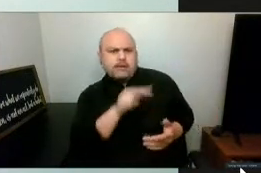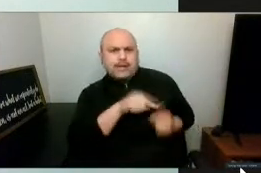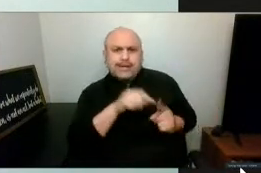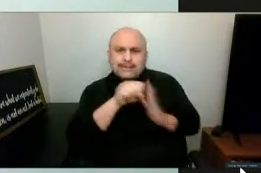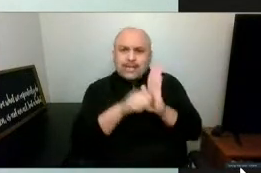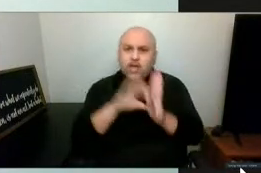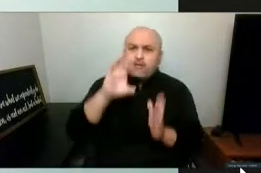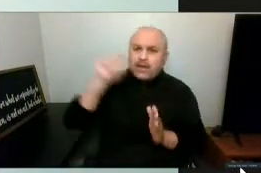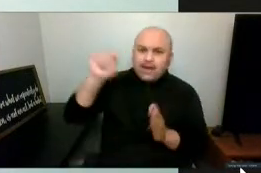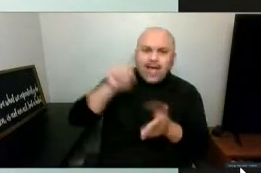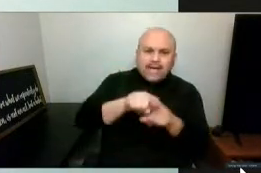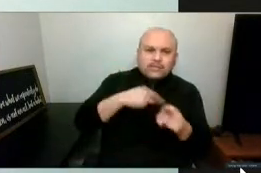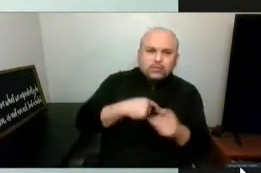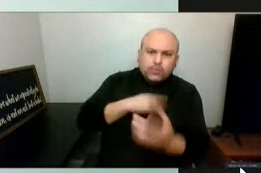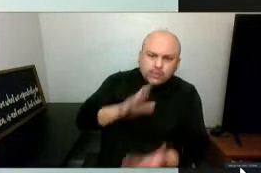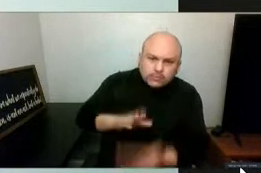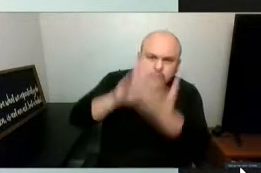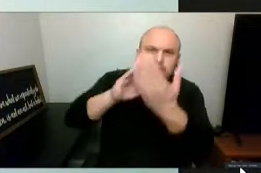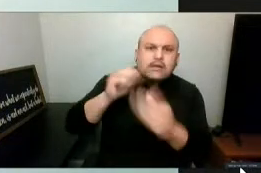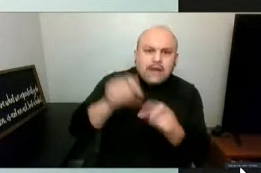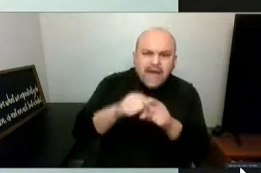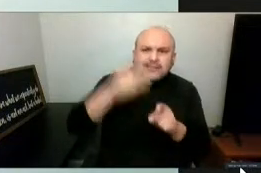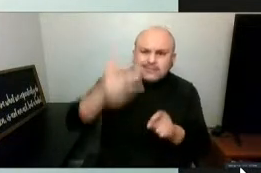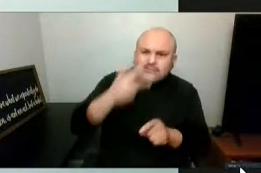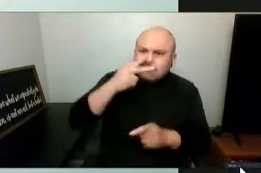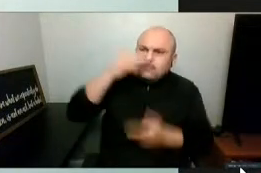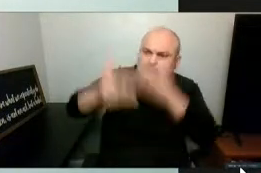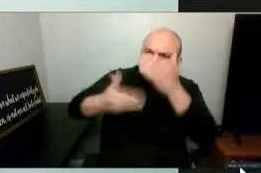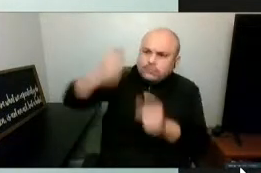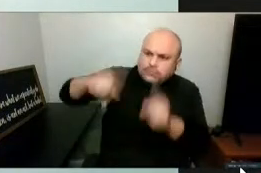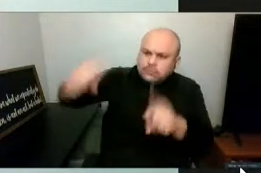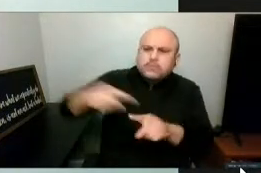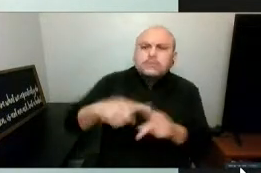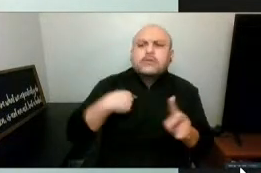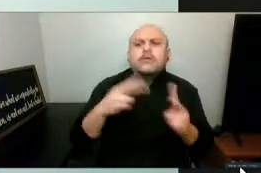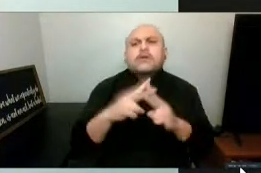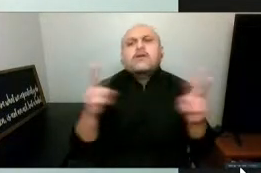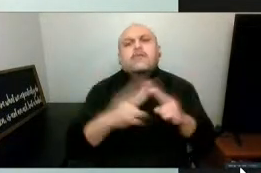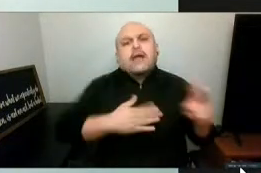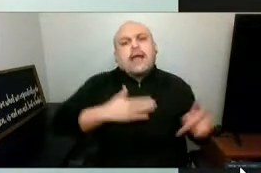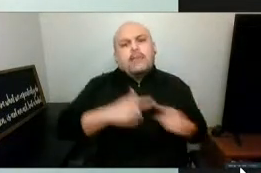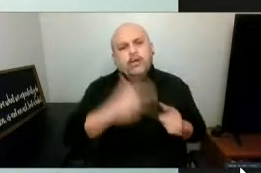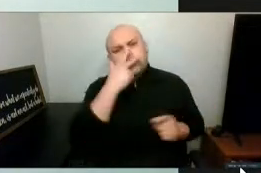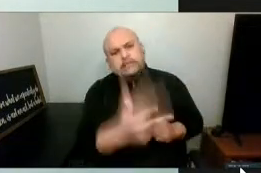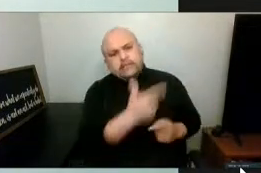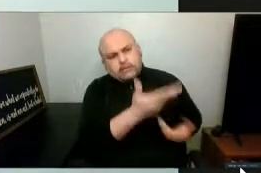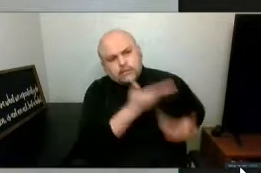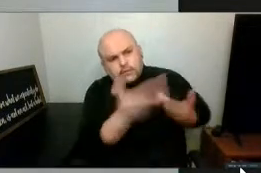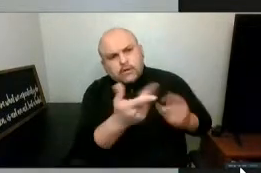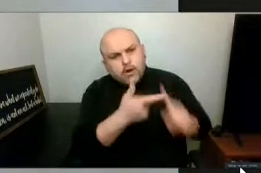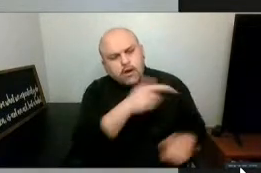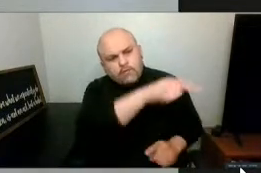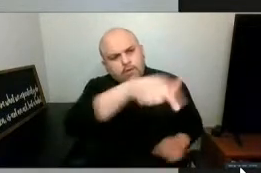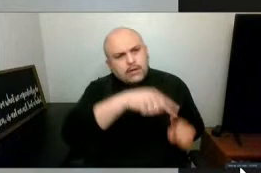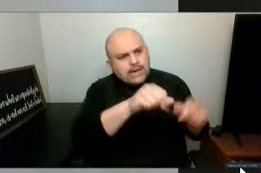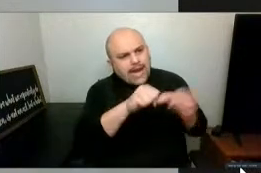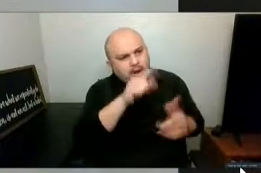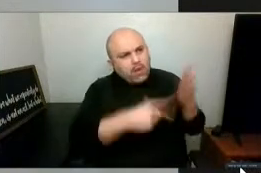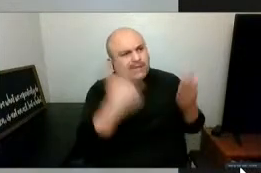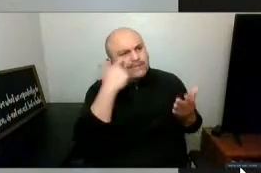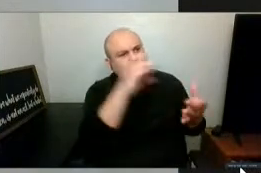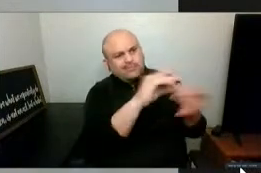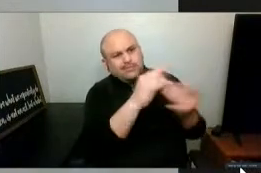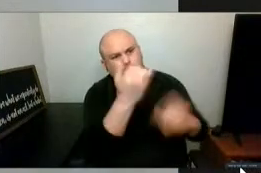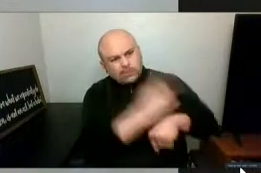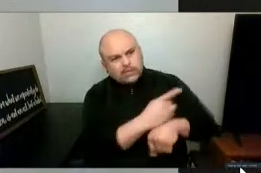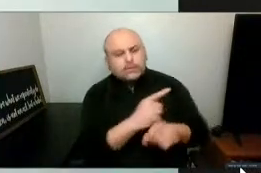them routinely on a daily basis. So we also are very happy to see the recommendations coming forward in the areas you've addressed today. So again, thank